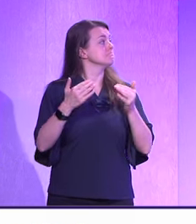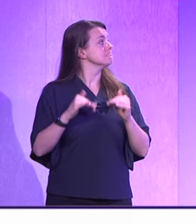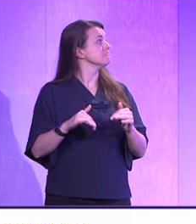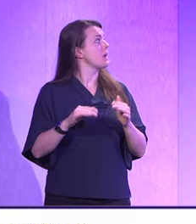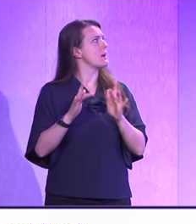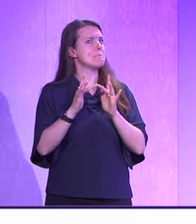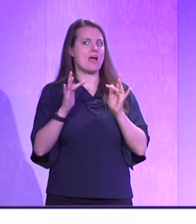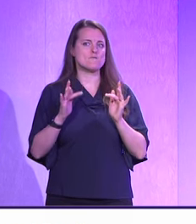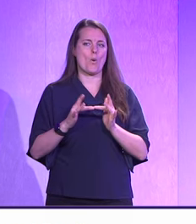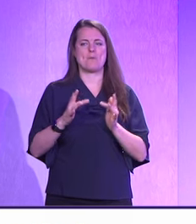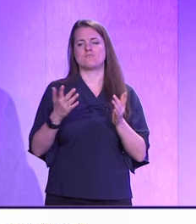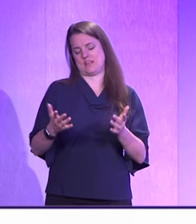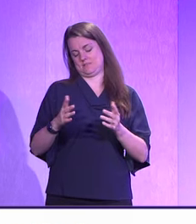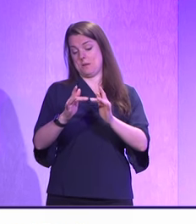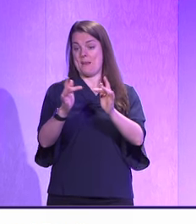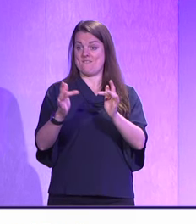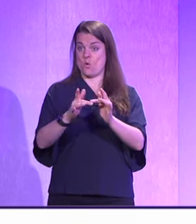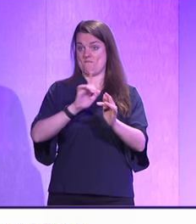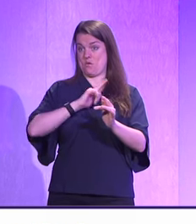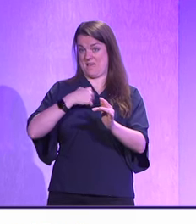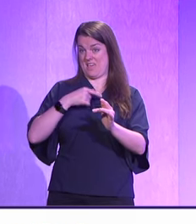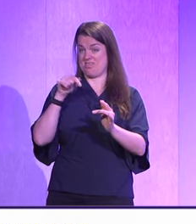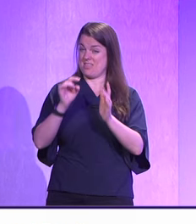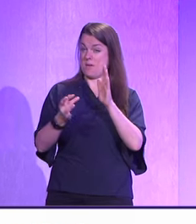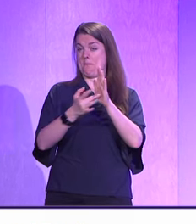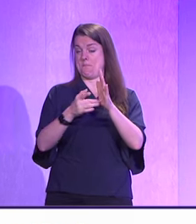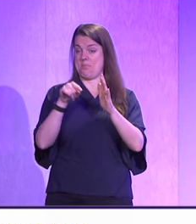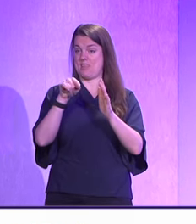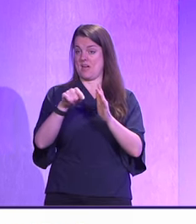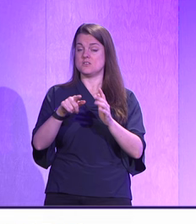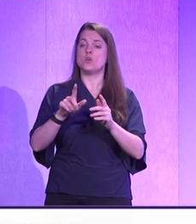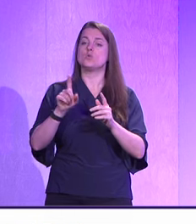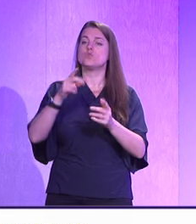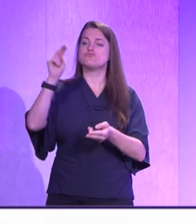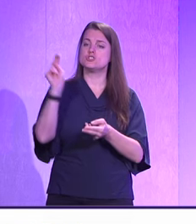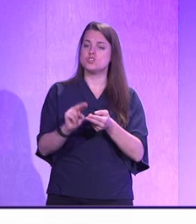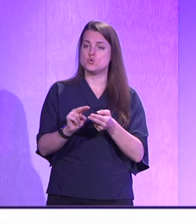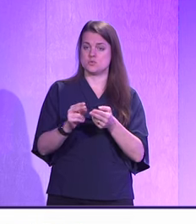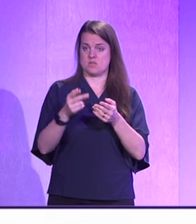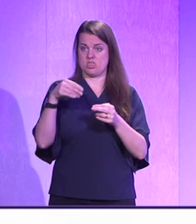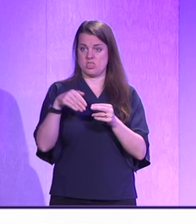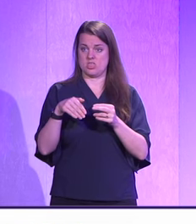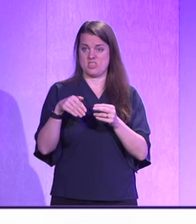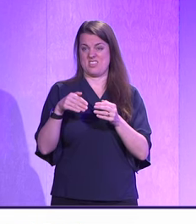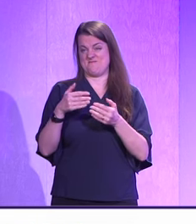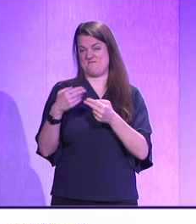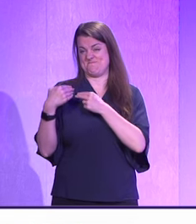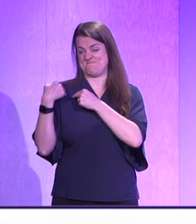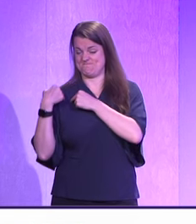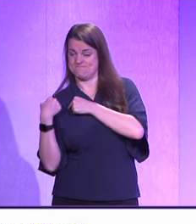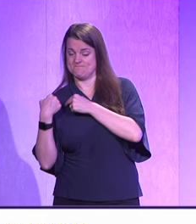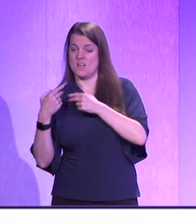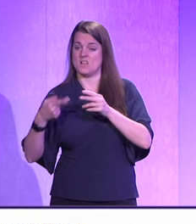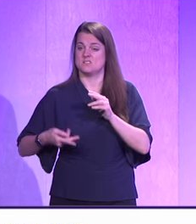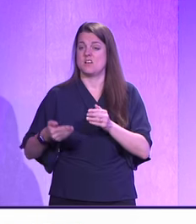purpose for me of a platform is to improve flow and reduce extraneous cognitive load. And when you see a platform as when you see